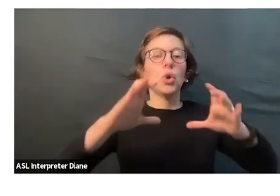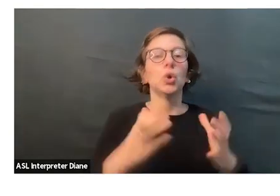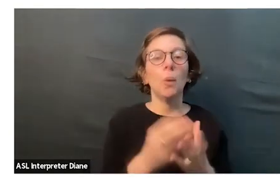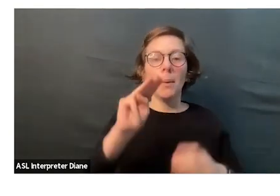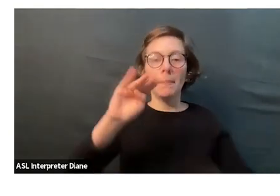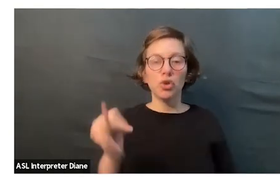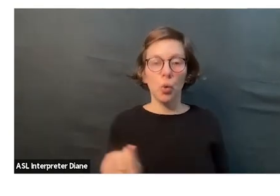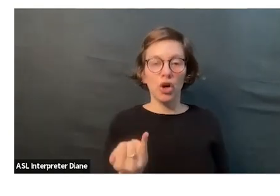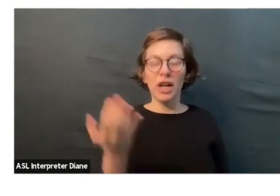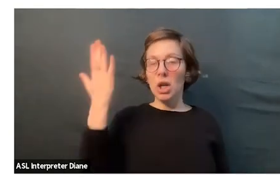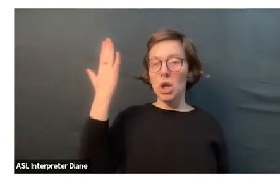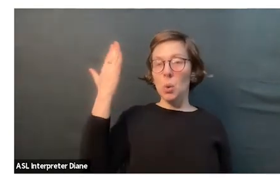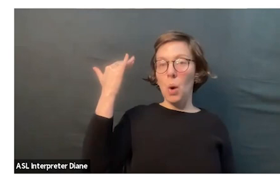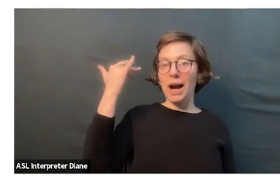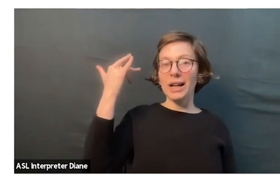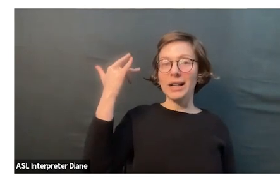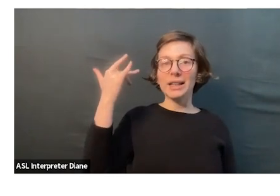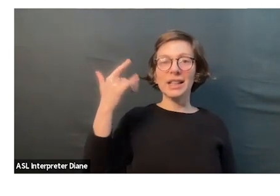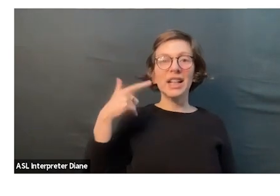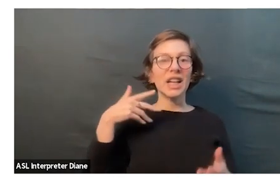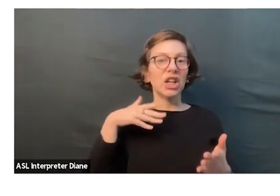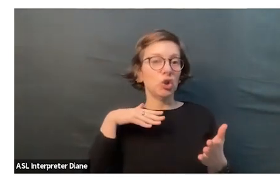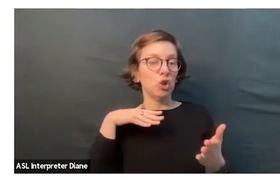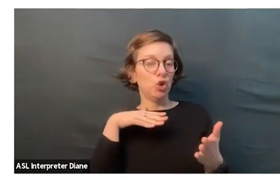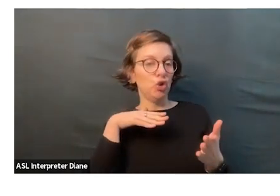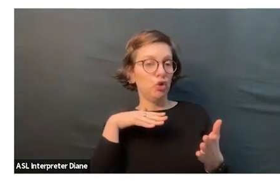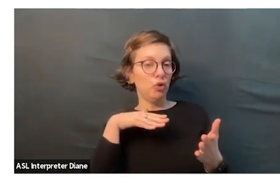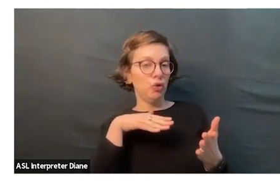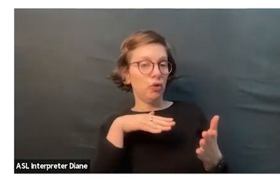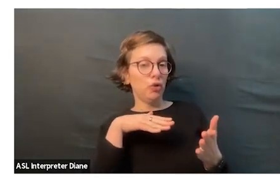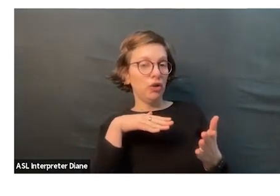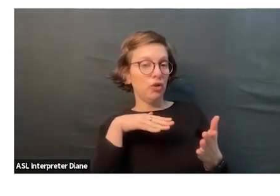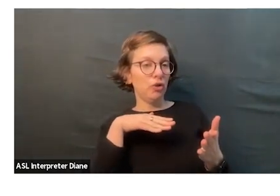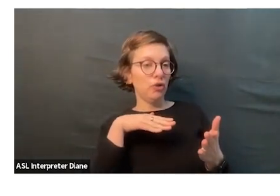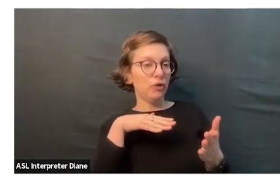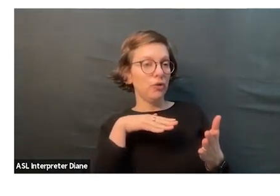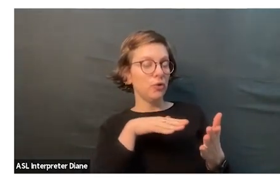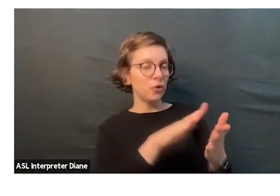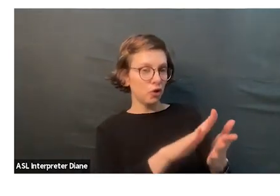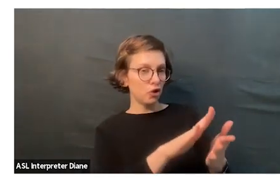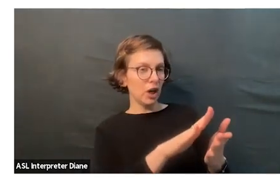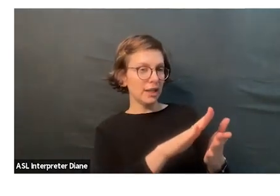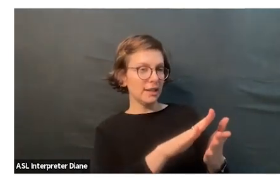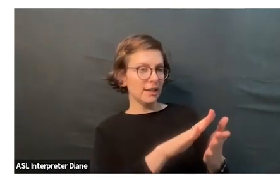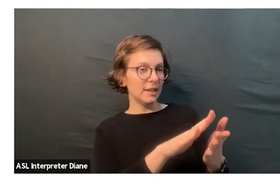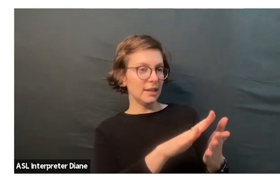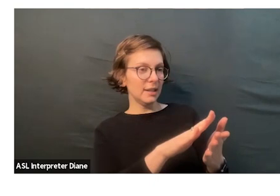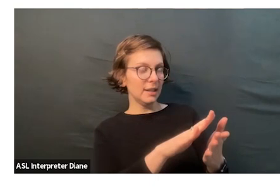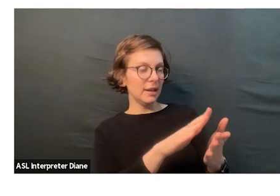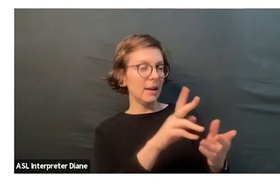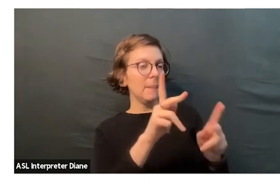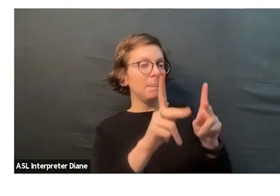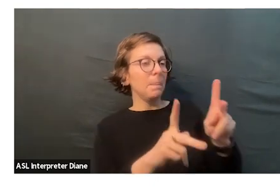as ethnic minorities. Globally, these groups currently represent approximately 80% of the